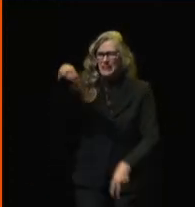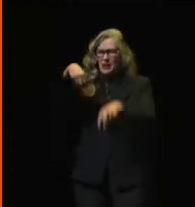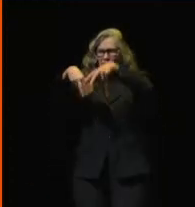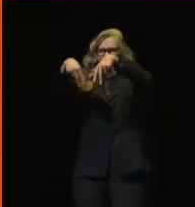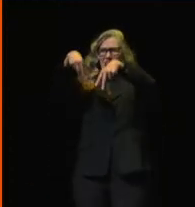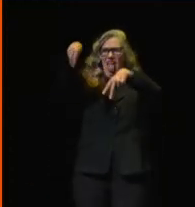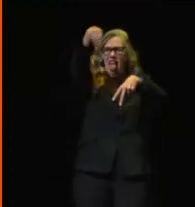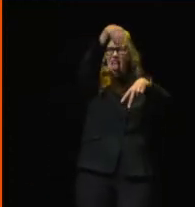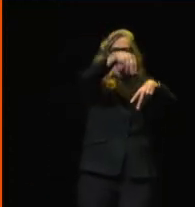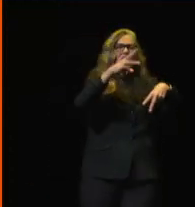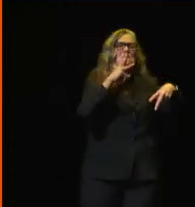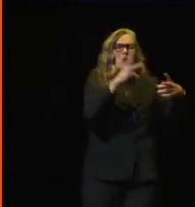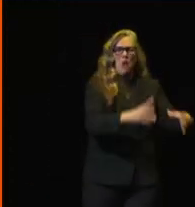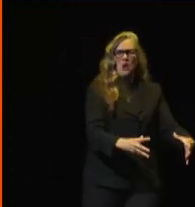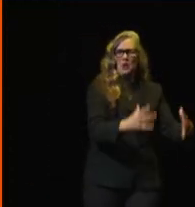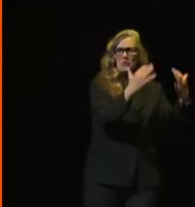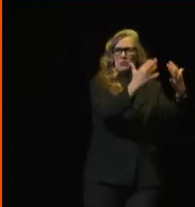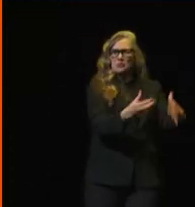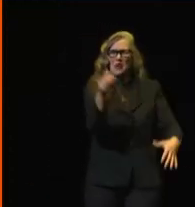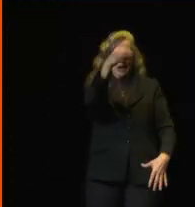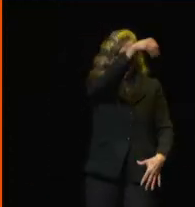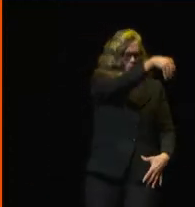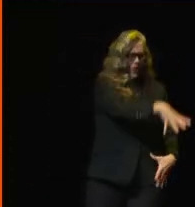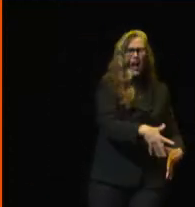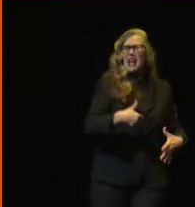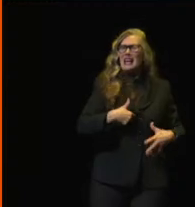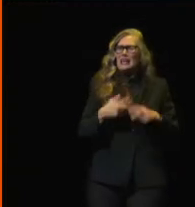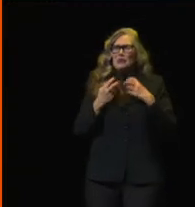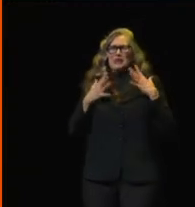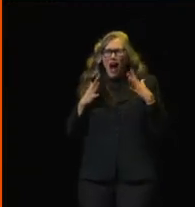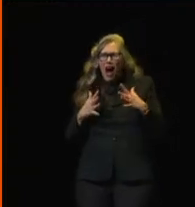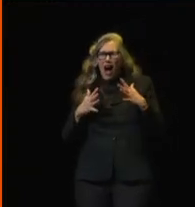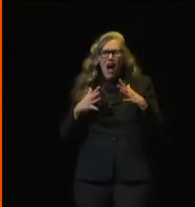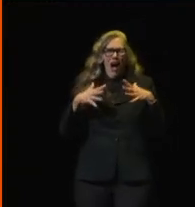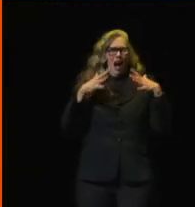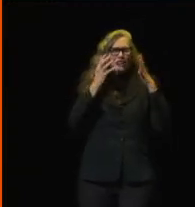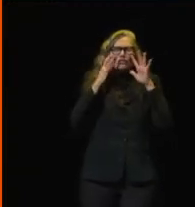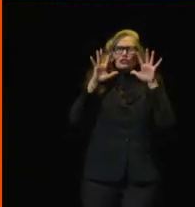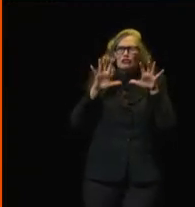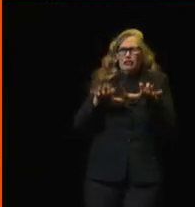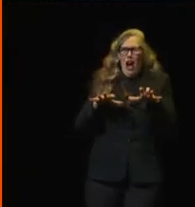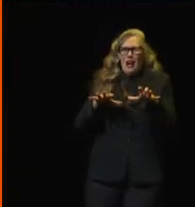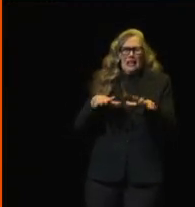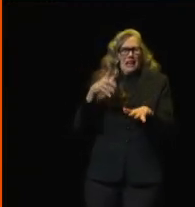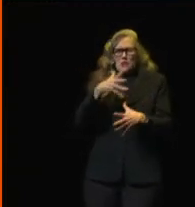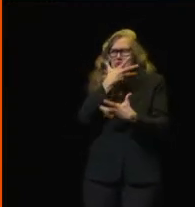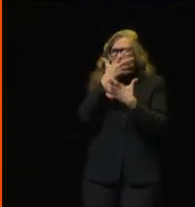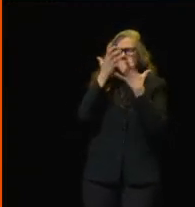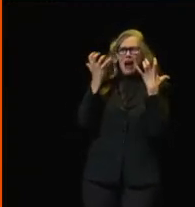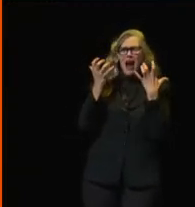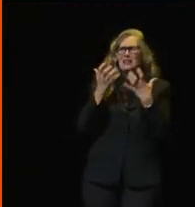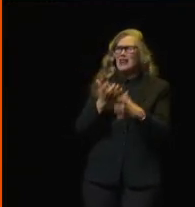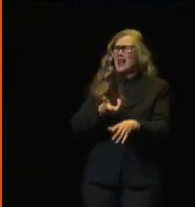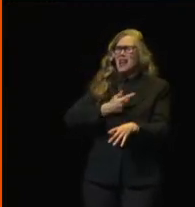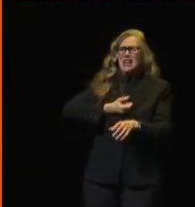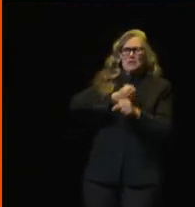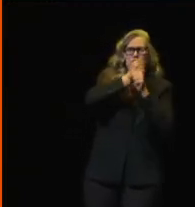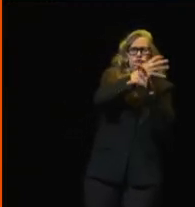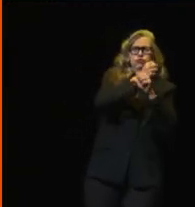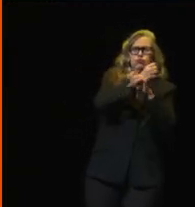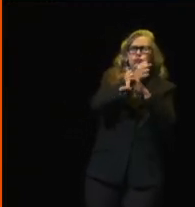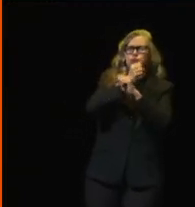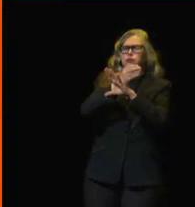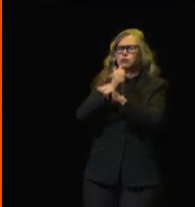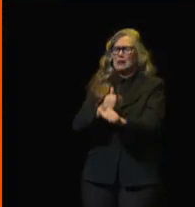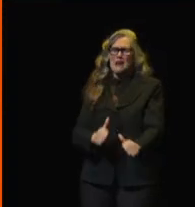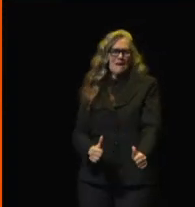and after the protest failed, he punished us all by going to bed without his dinner. An early sign of boycotts and